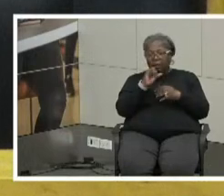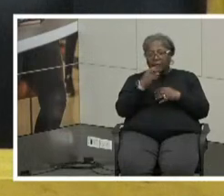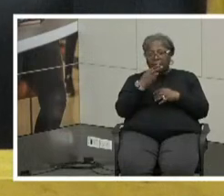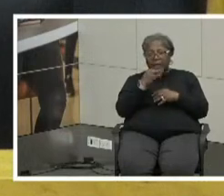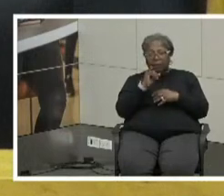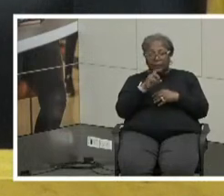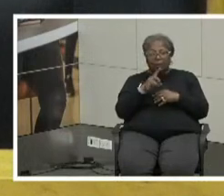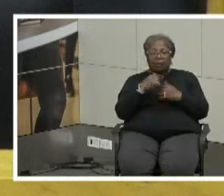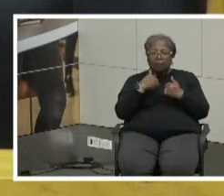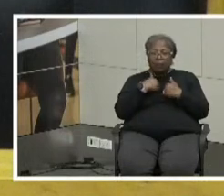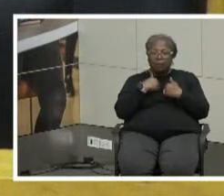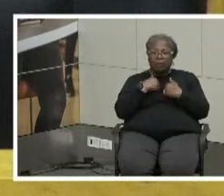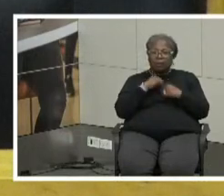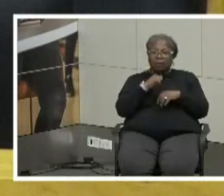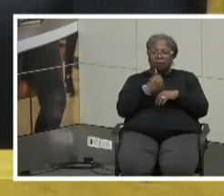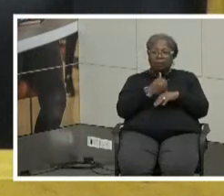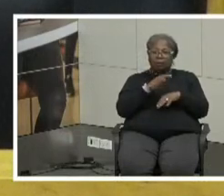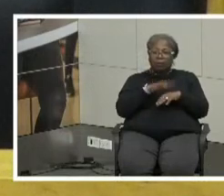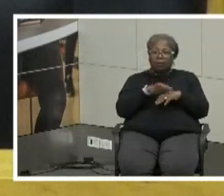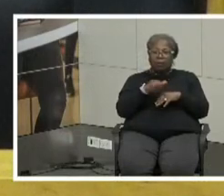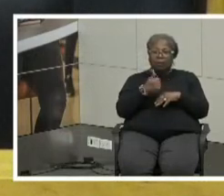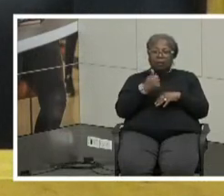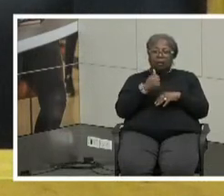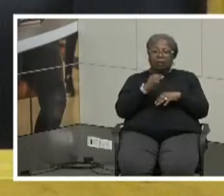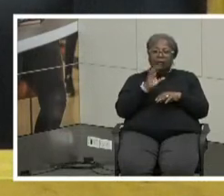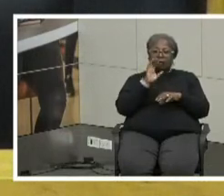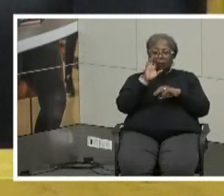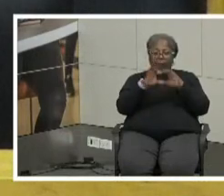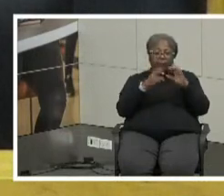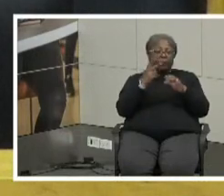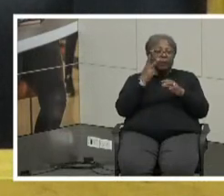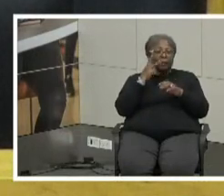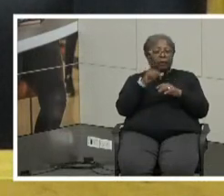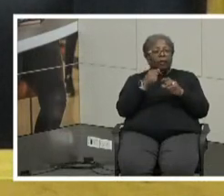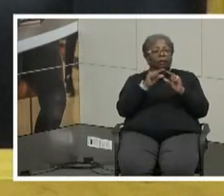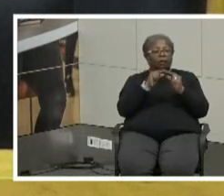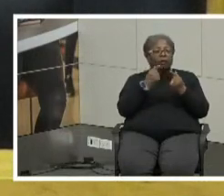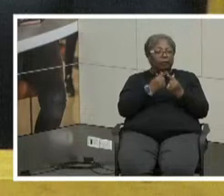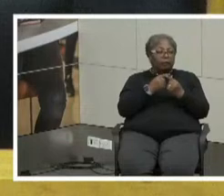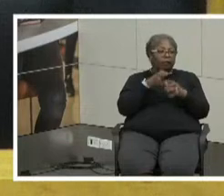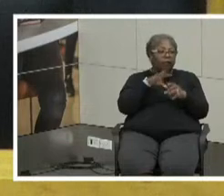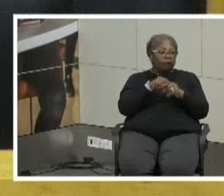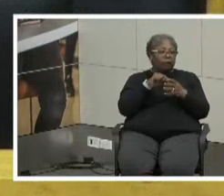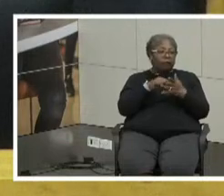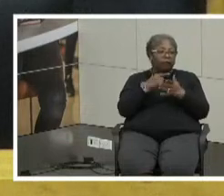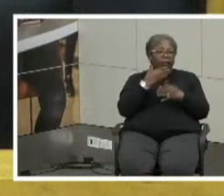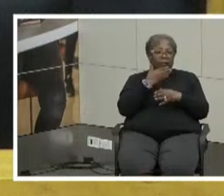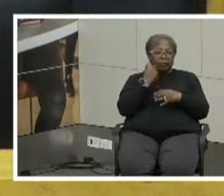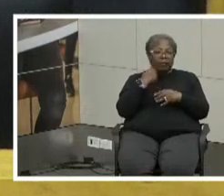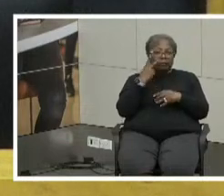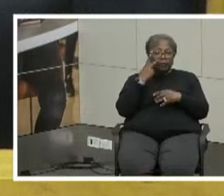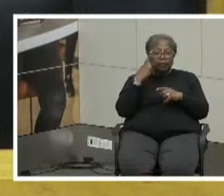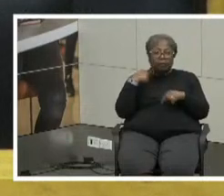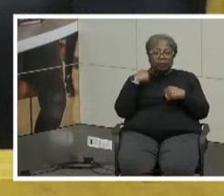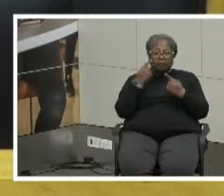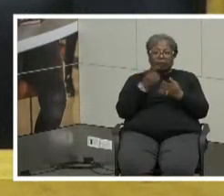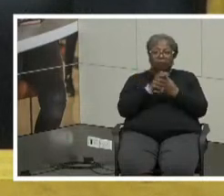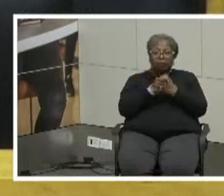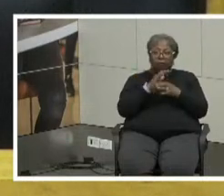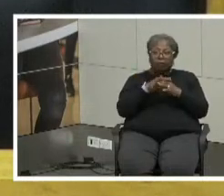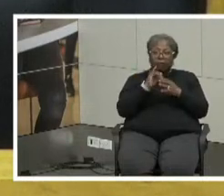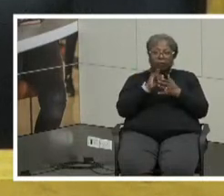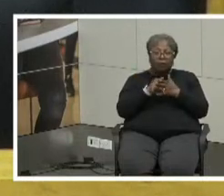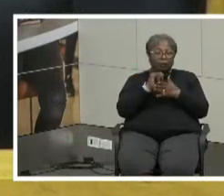good you got based on other investment reports that I've seen and other groups that I'm involved in this is the best I've seen so congratulations on that to the